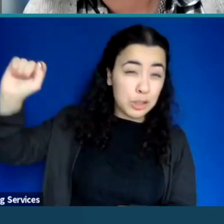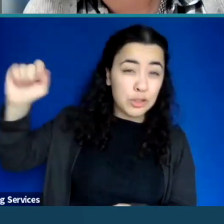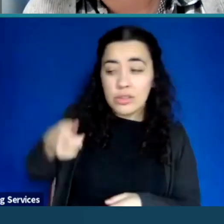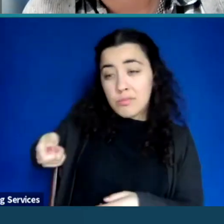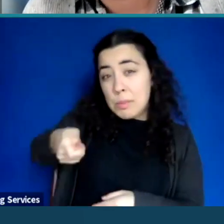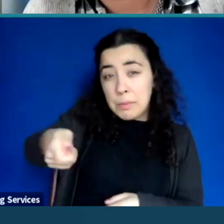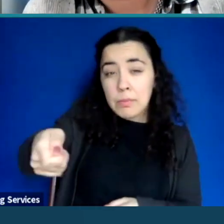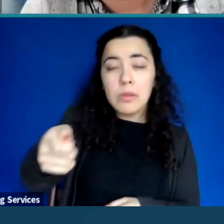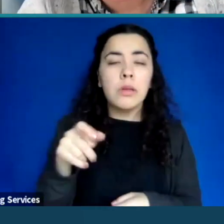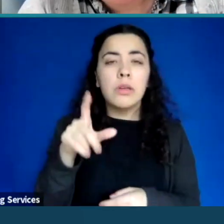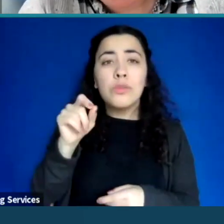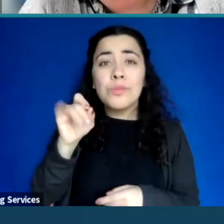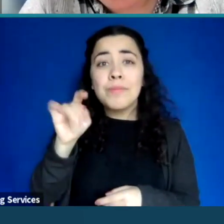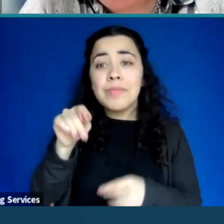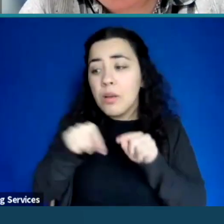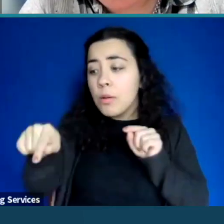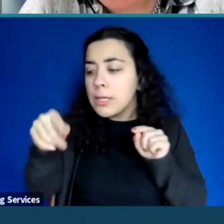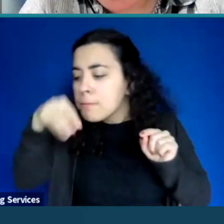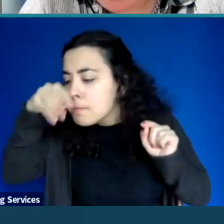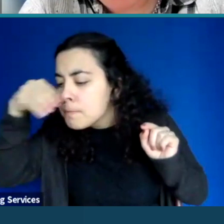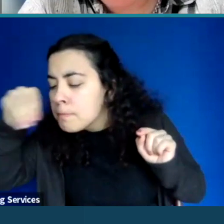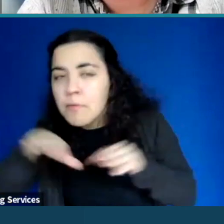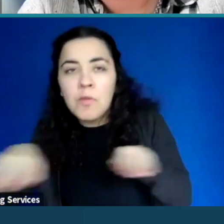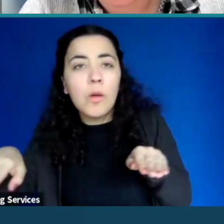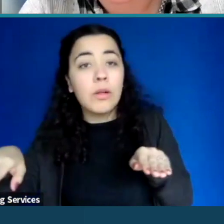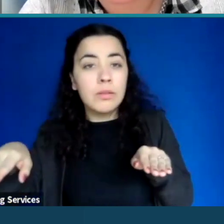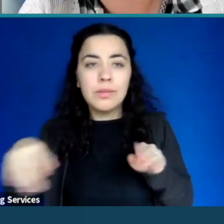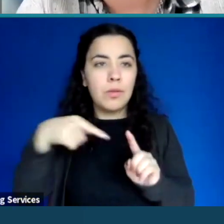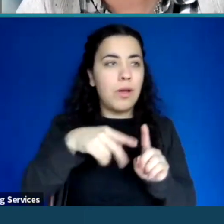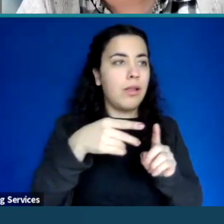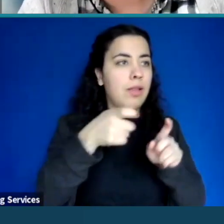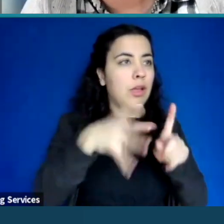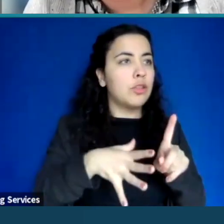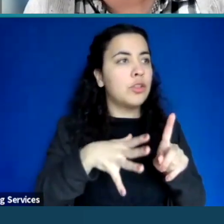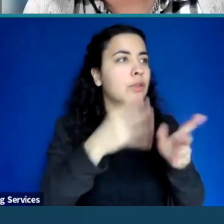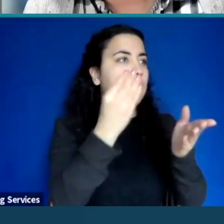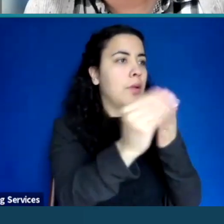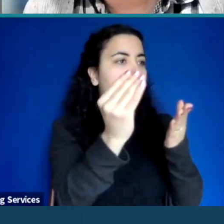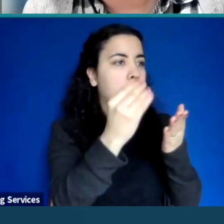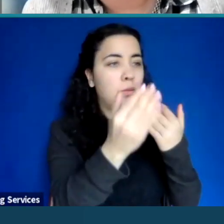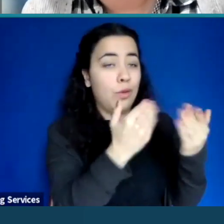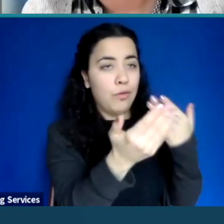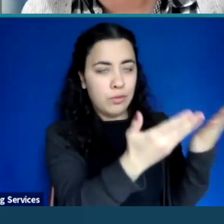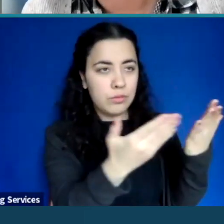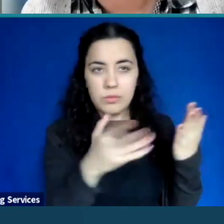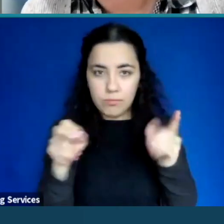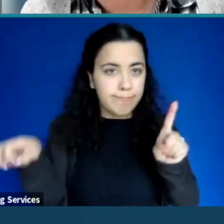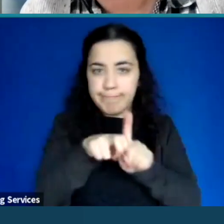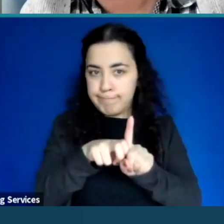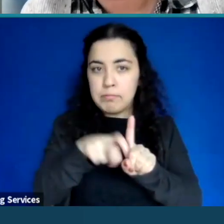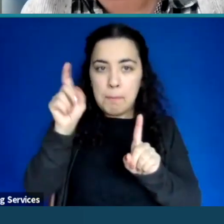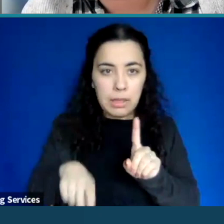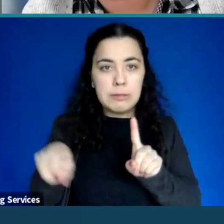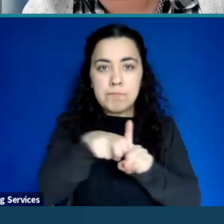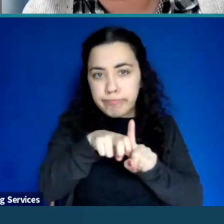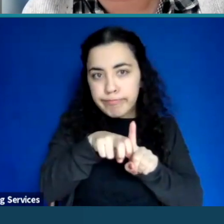away sniffing around at the floor while their handler is trying to do something, I don't know, buy a product, whatever it might be. So that's sort of an